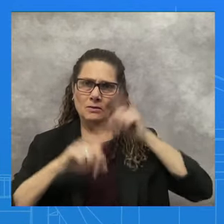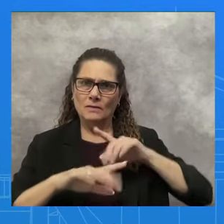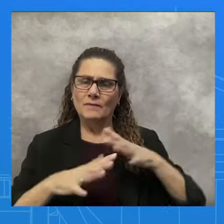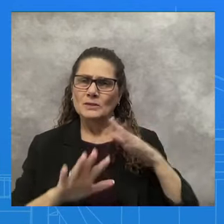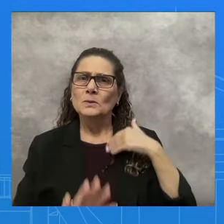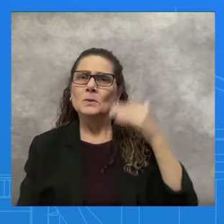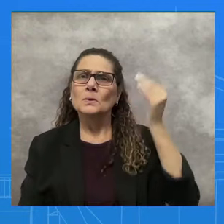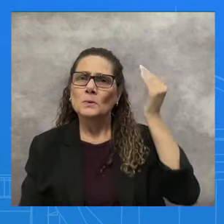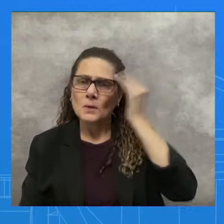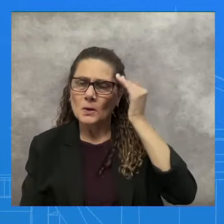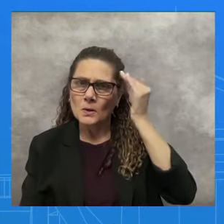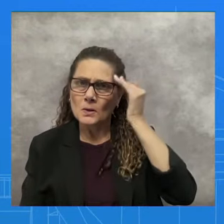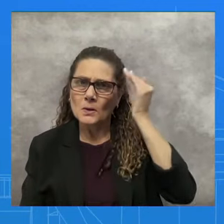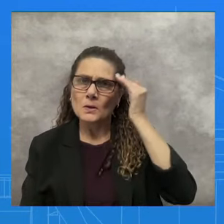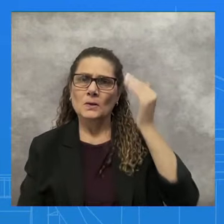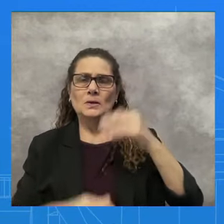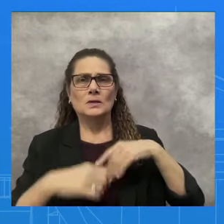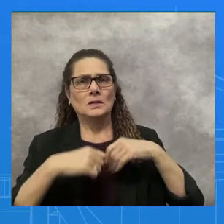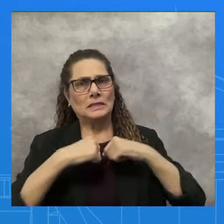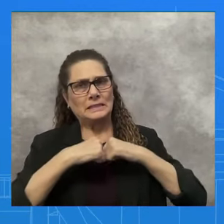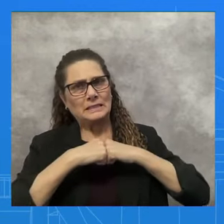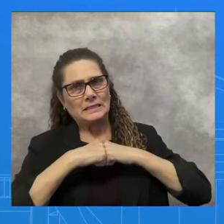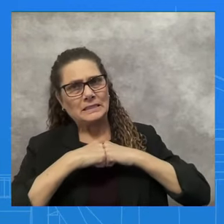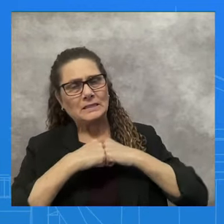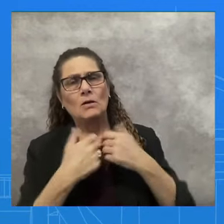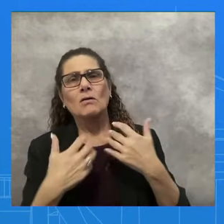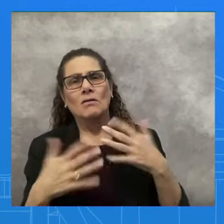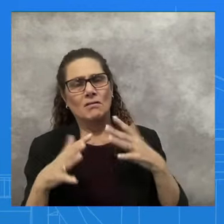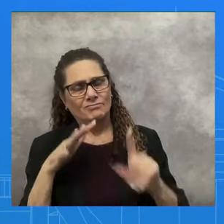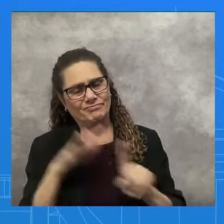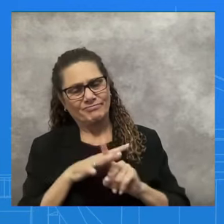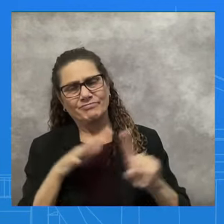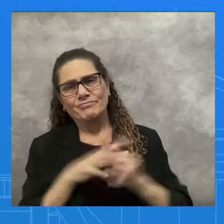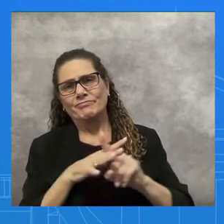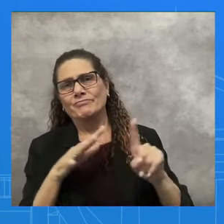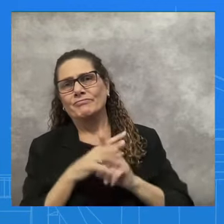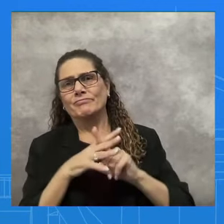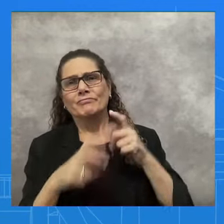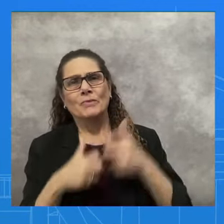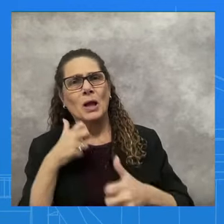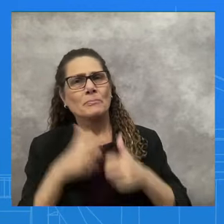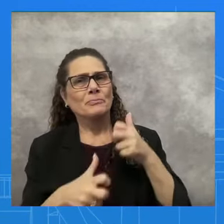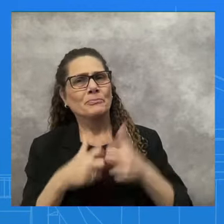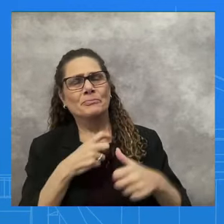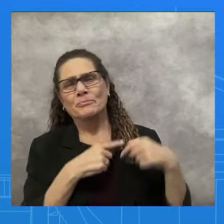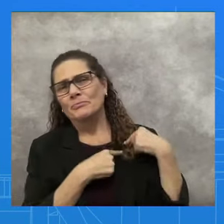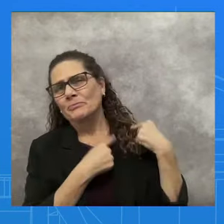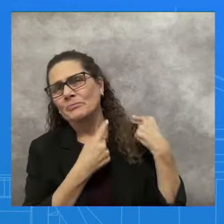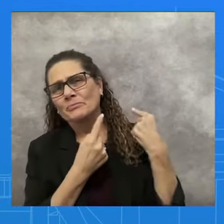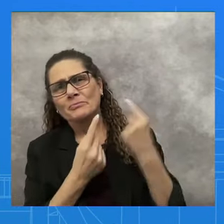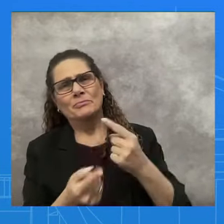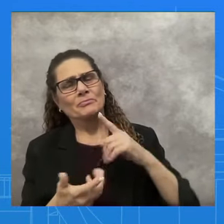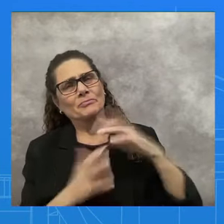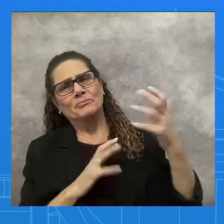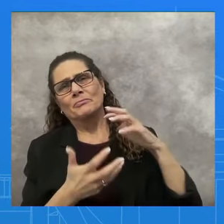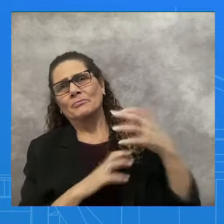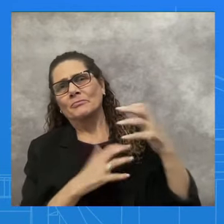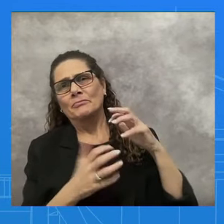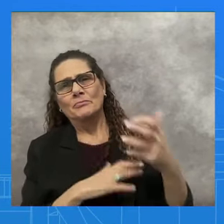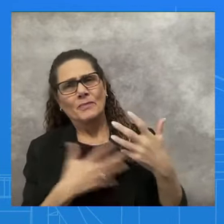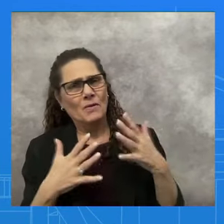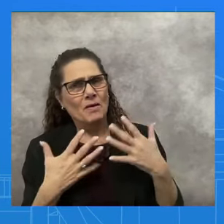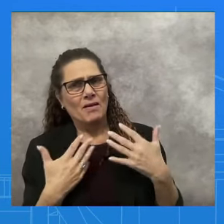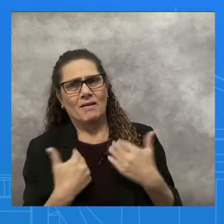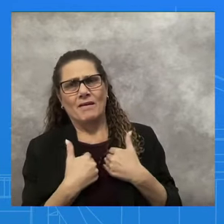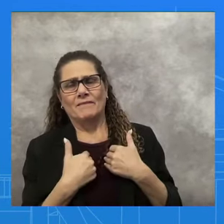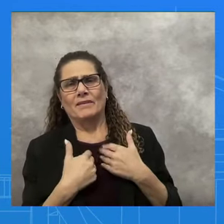We understand that there's an immigration system that has been broken for decades. We had a bipartisan agreement. We wanted Congress in the House to pass that,